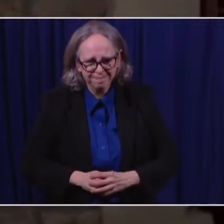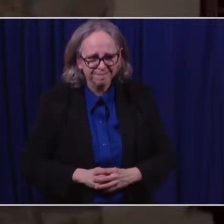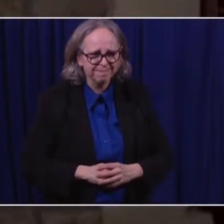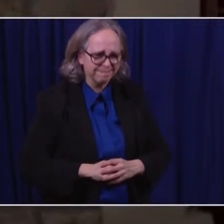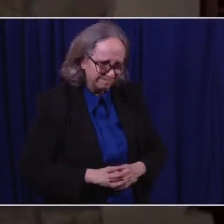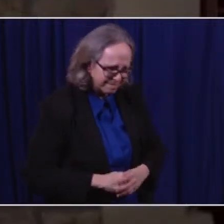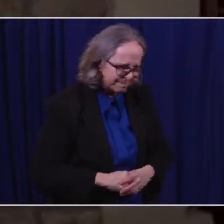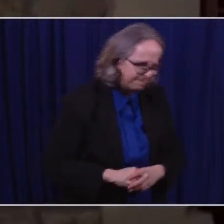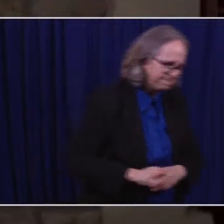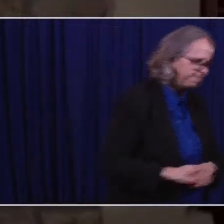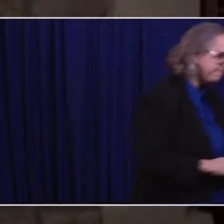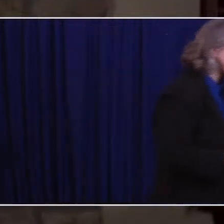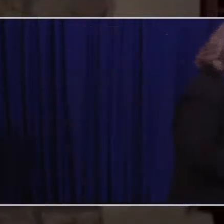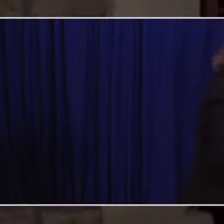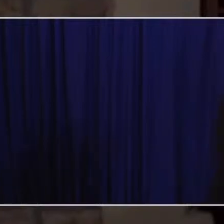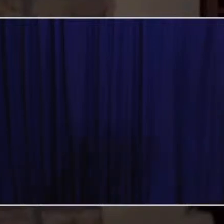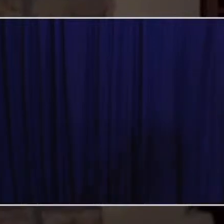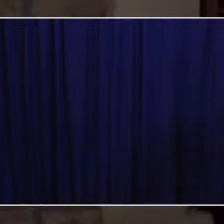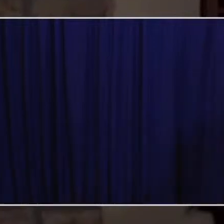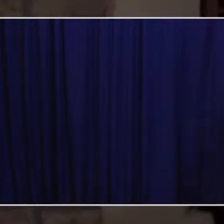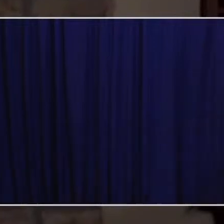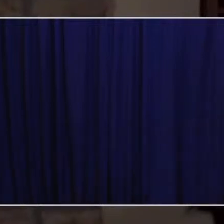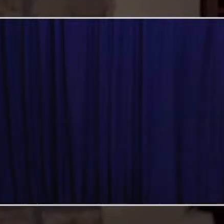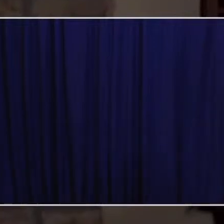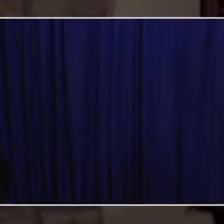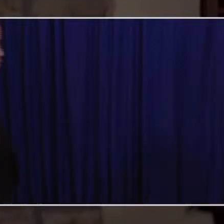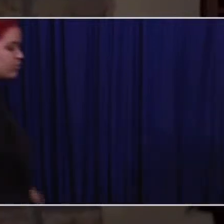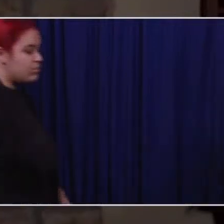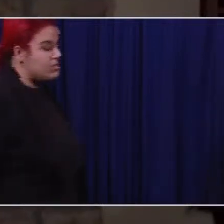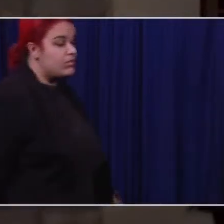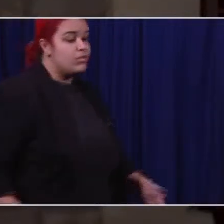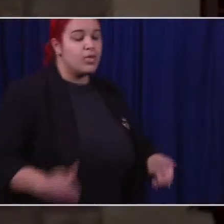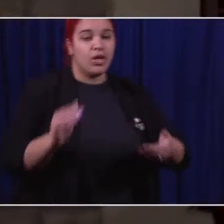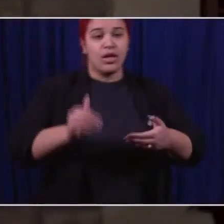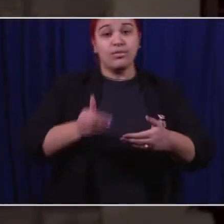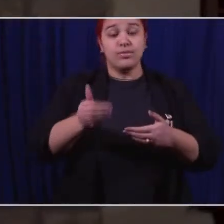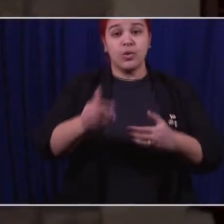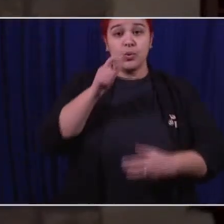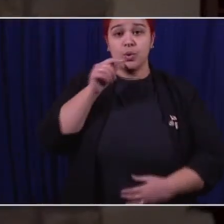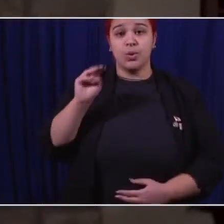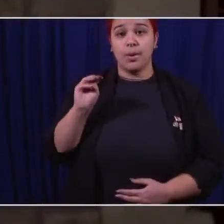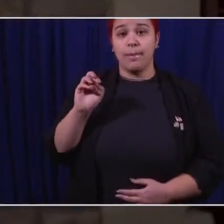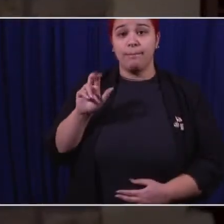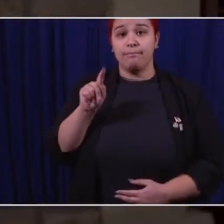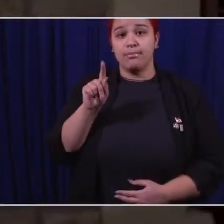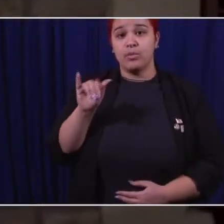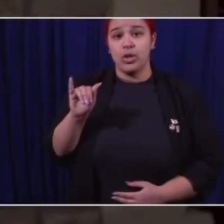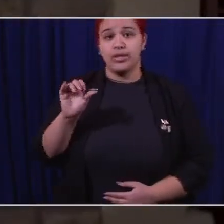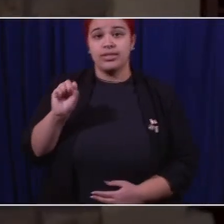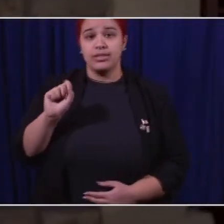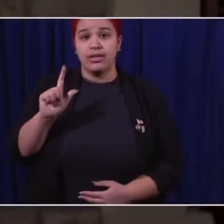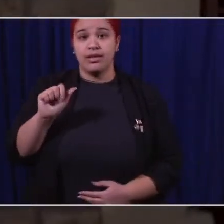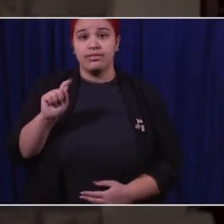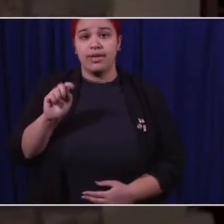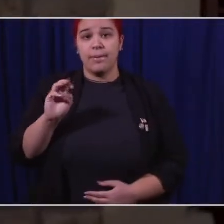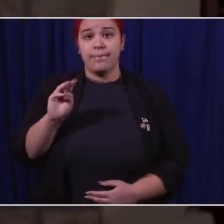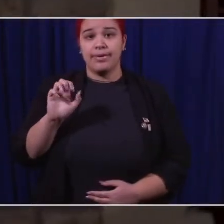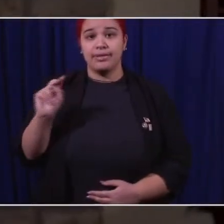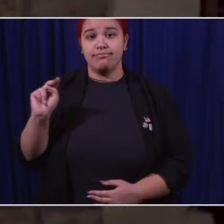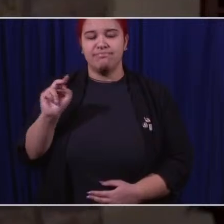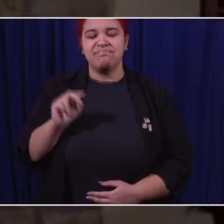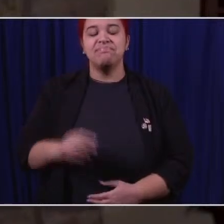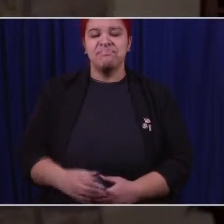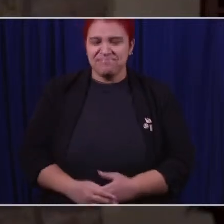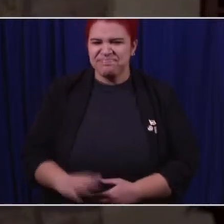Next question is from Marty Schladen at the Ohio Capitol Journal. Governor. Hi, Marty. Earlier this